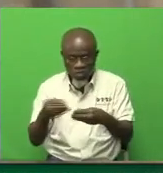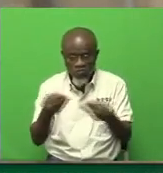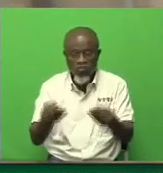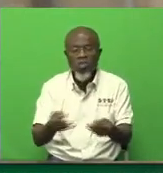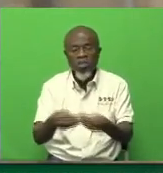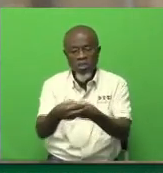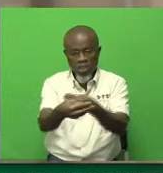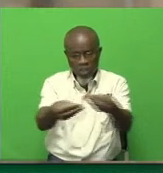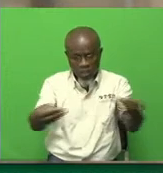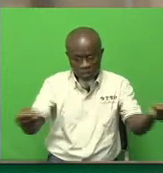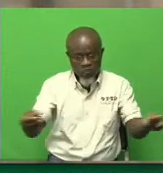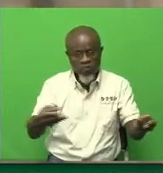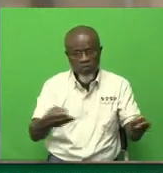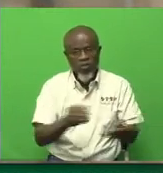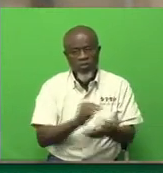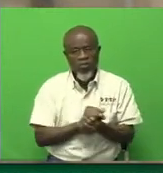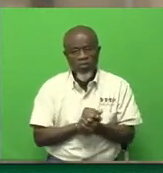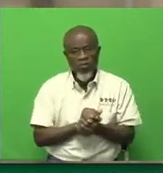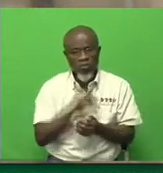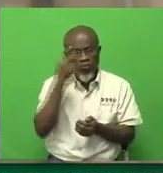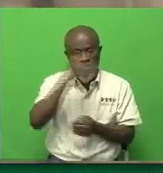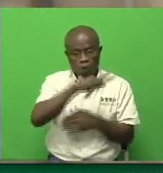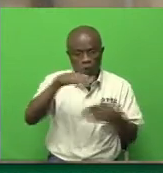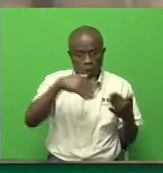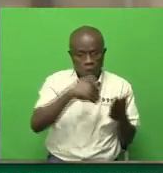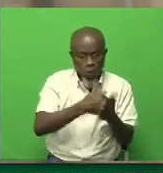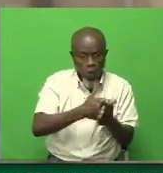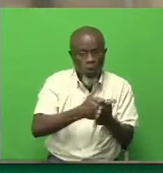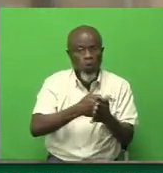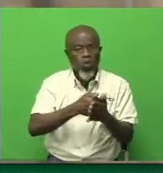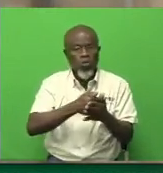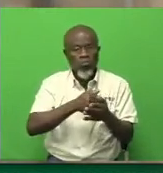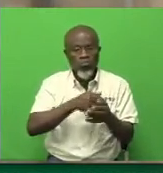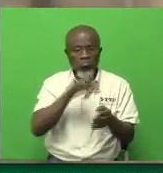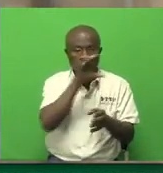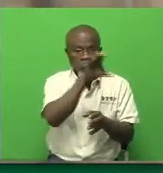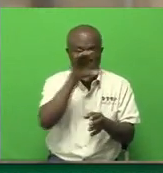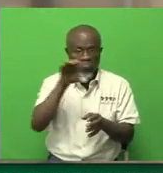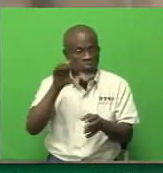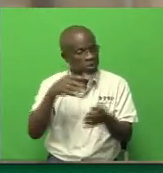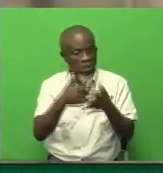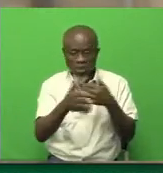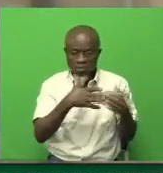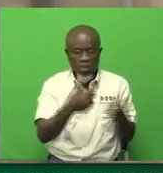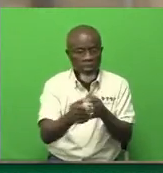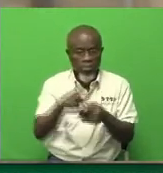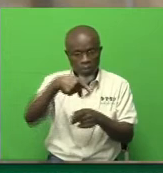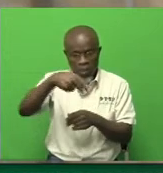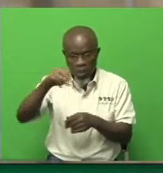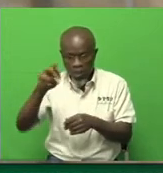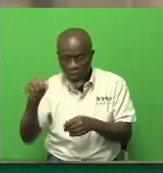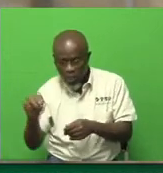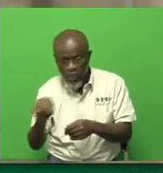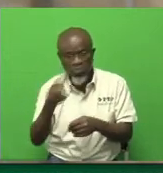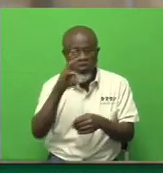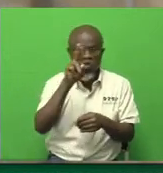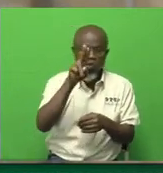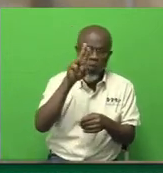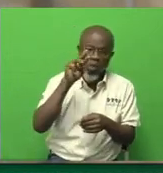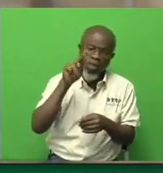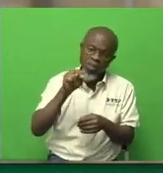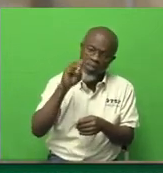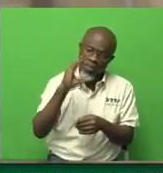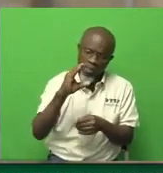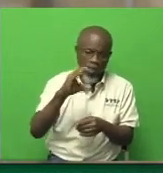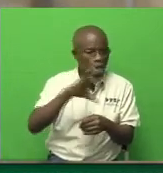dollars for all 41 constituencies both pnm and UNC and all of them benefited from it and all